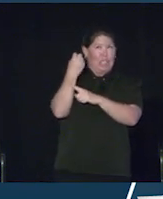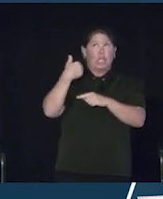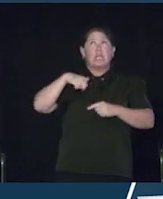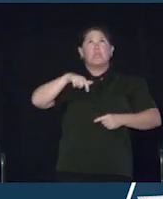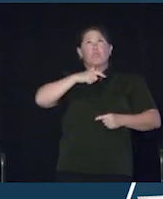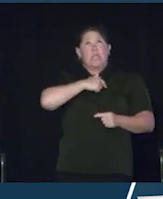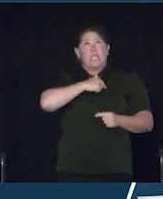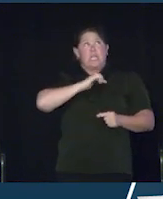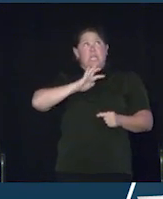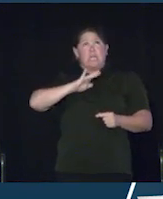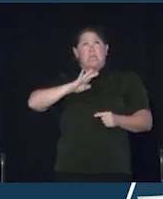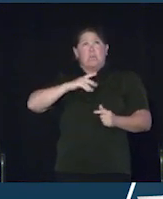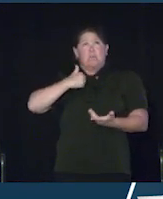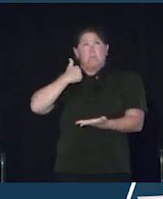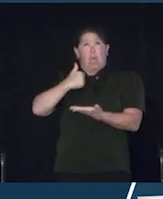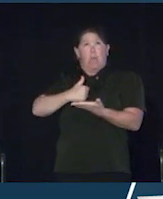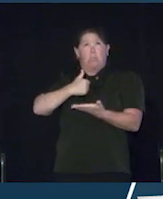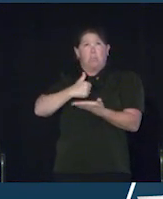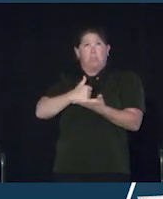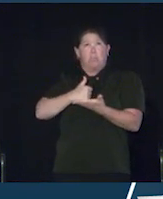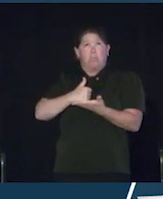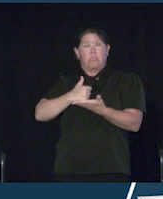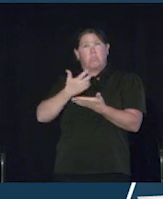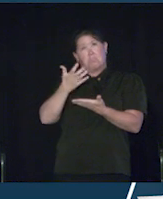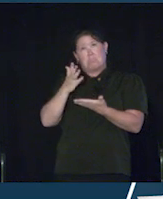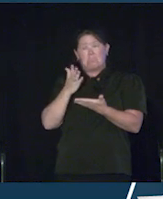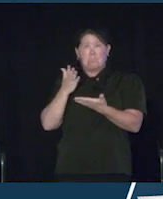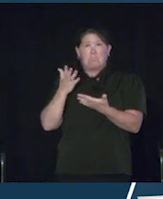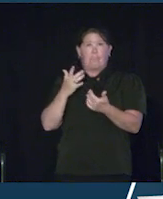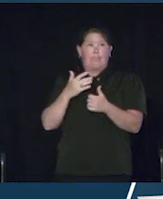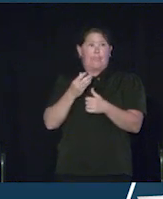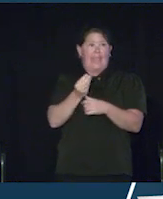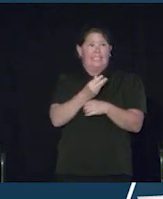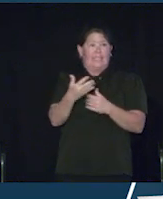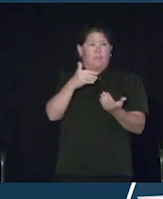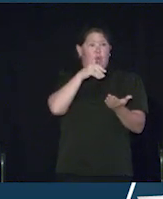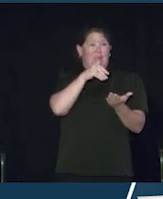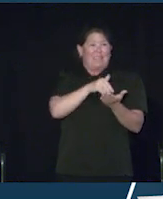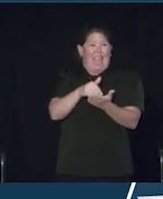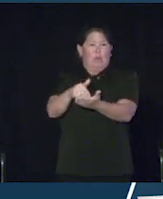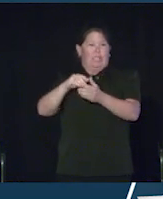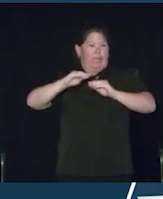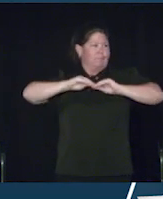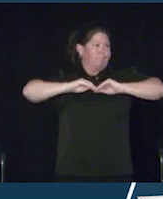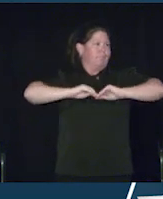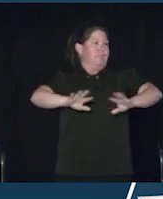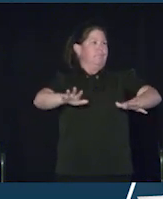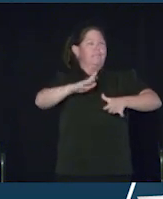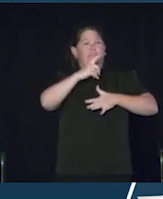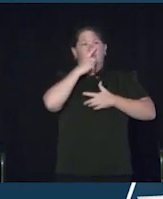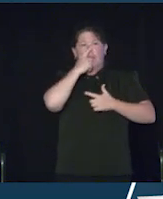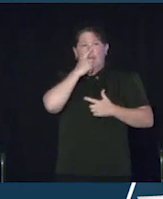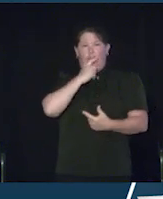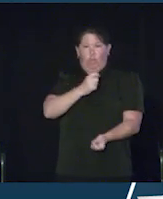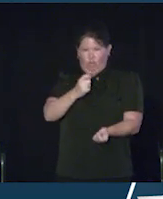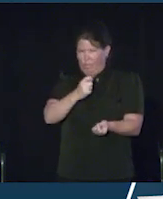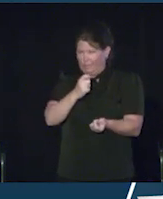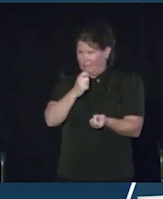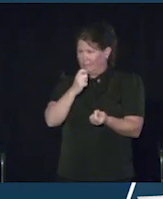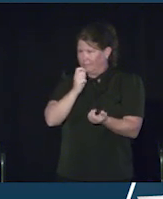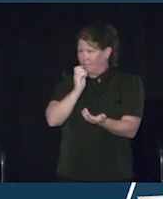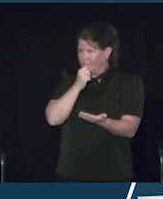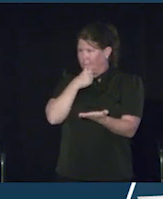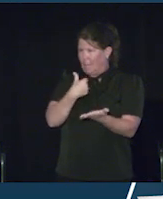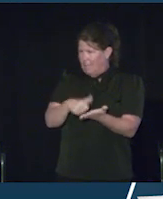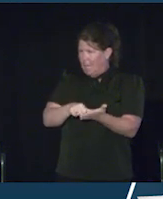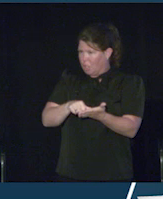issued over several thousand interest letters offering iBudget waiver enrollment. The legislature gave